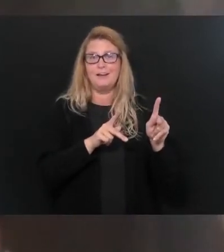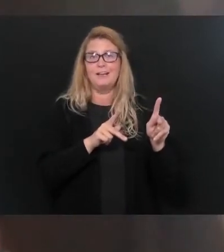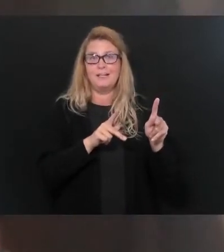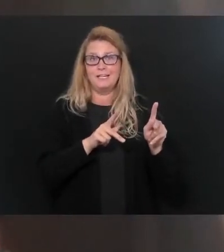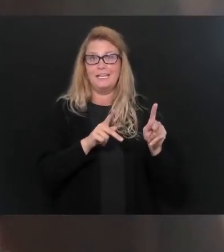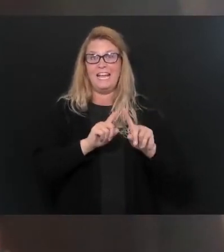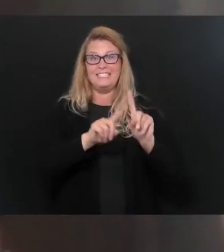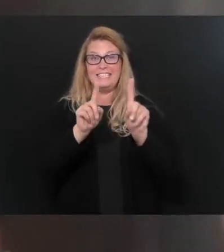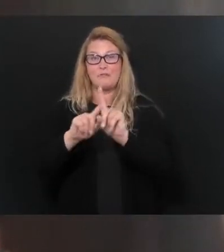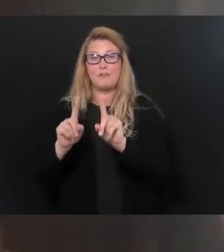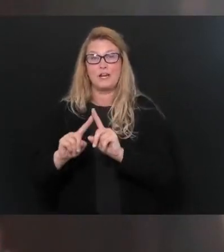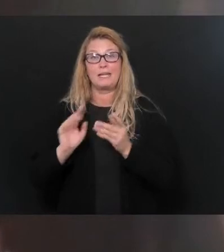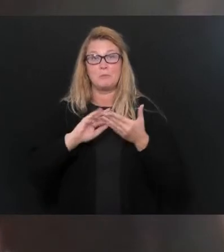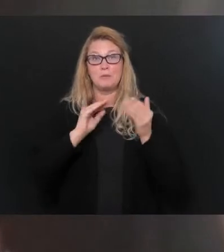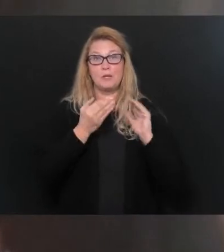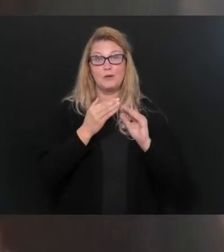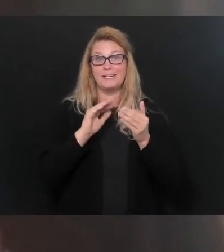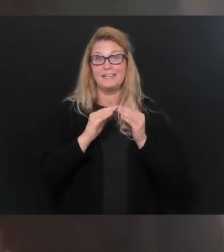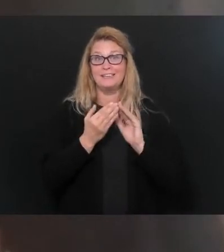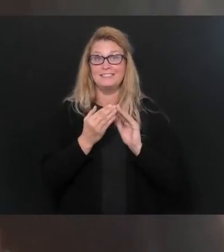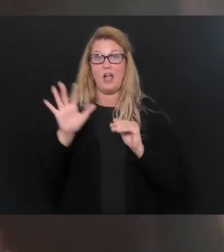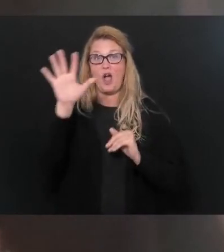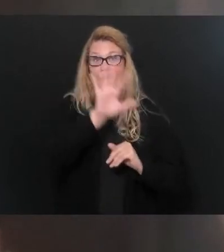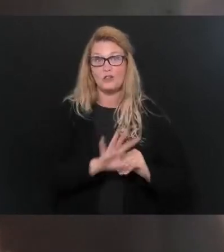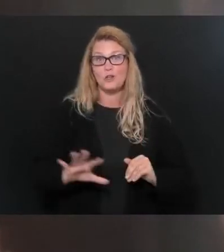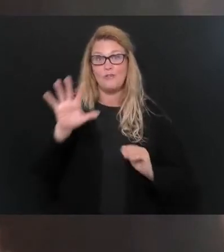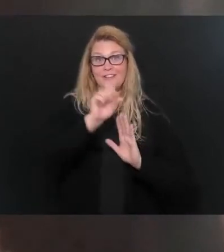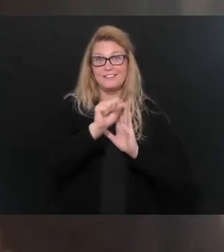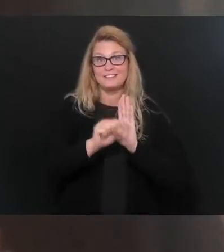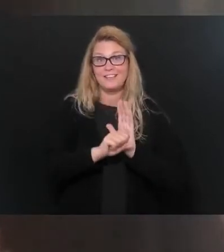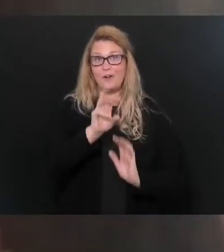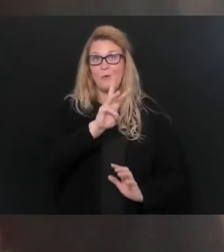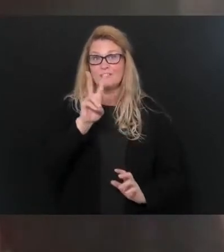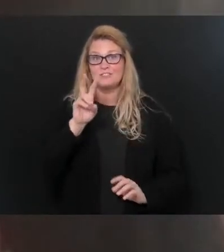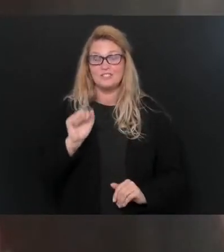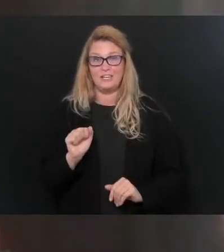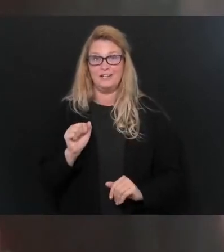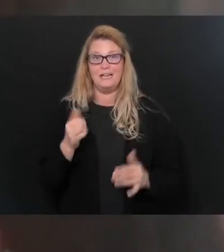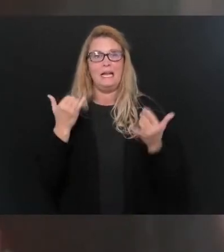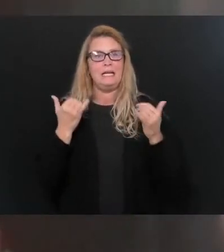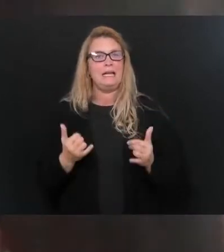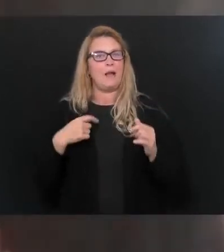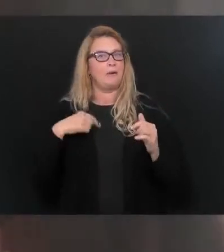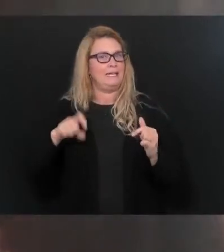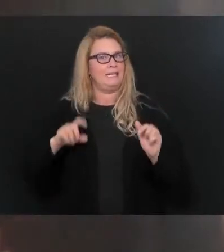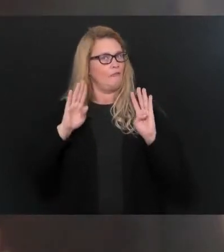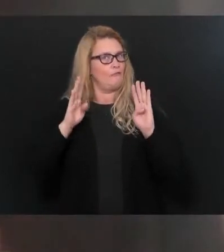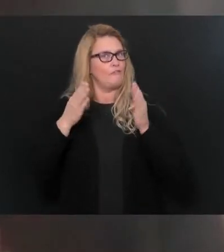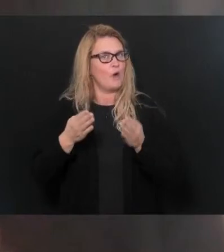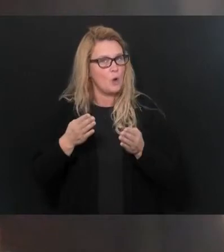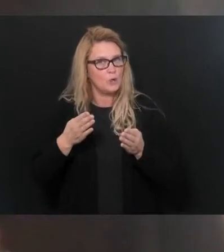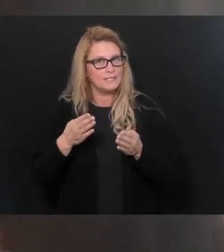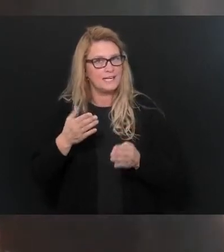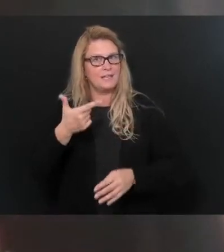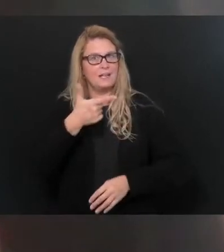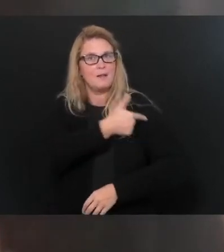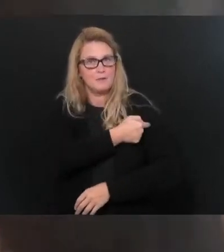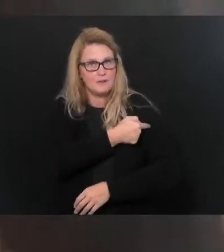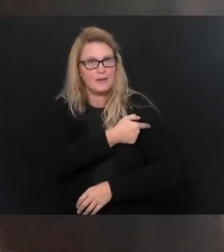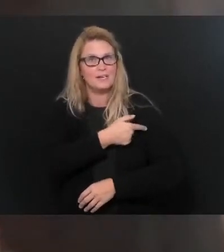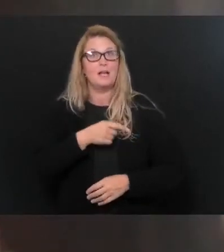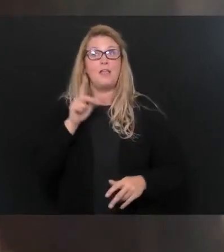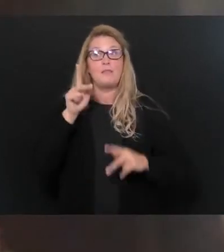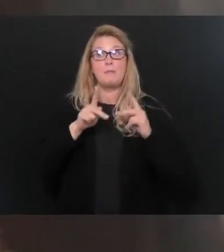different communities and parts of West Virginia, we are now going to focus at vaccinating the vaccinators, the people that will take